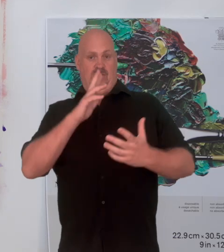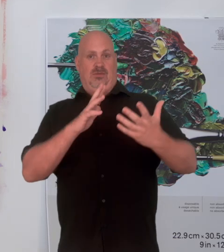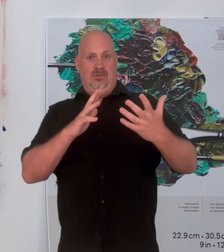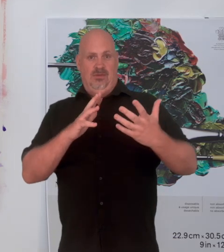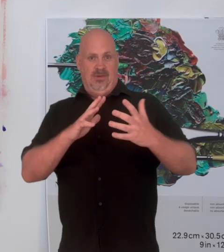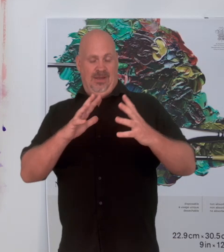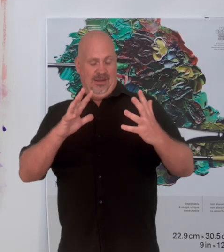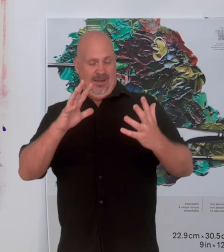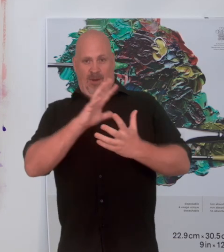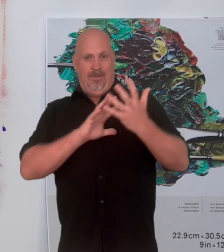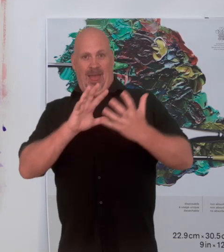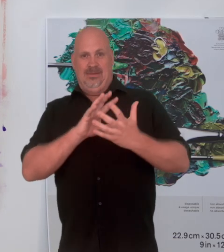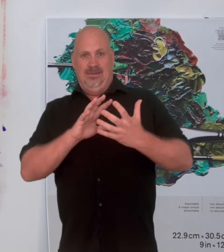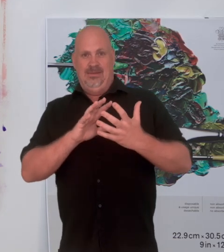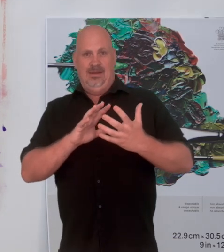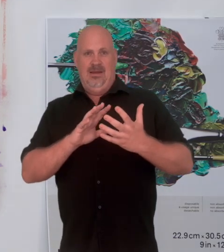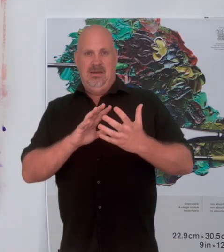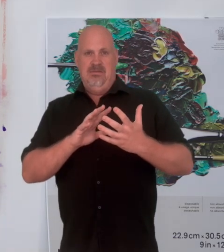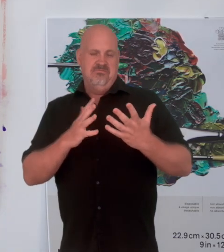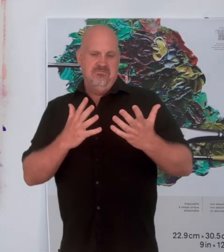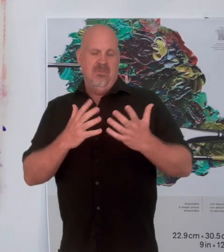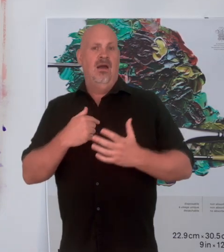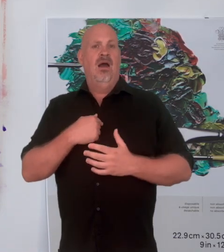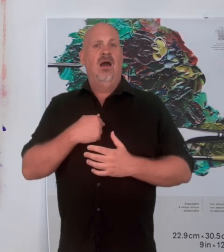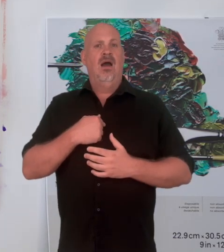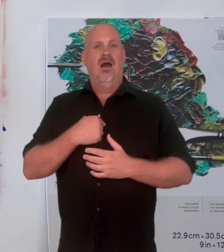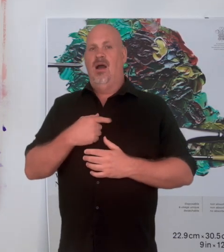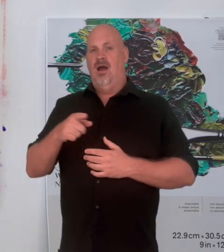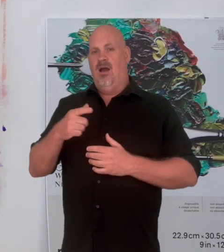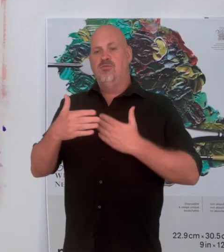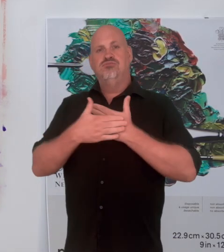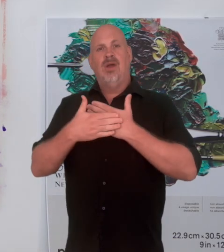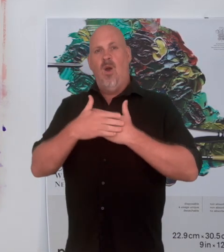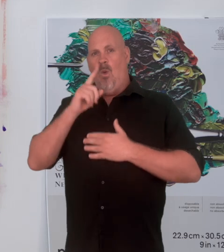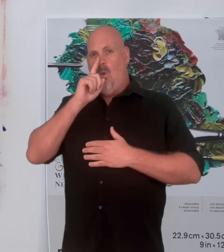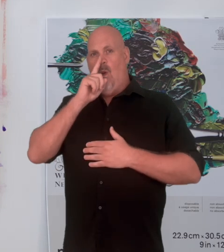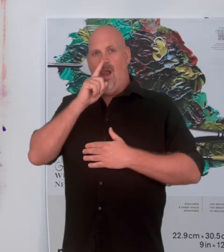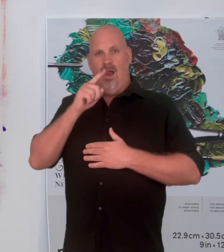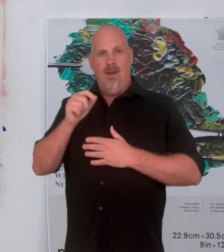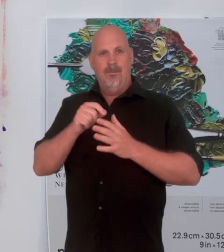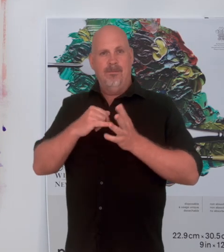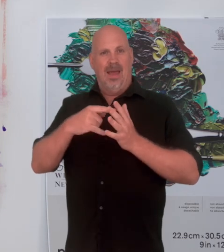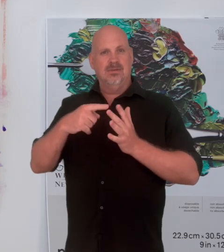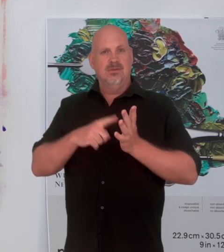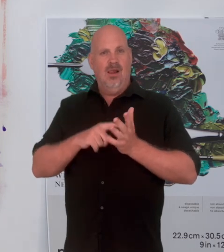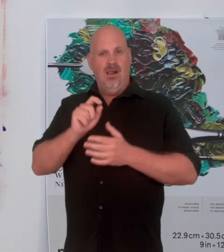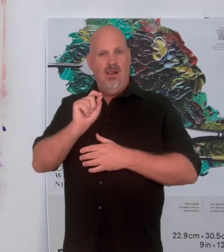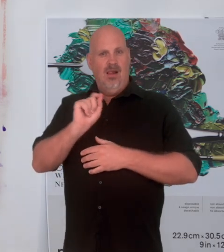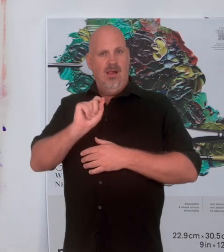brown oil pastel, just so that I can draw the shapes